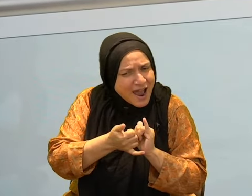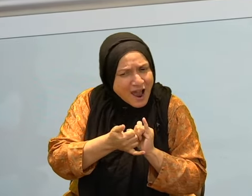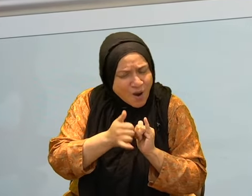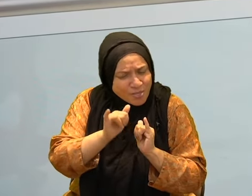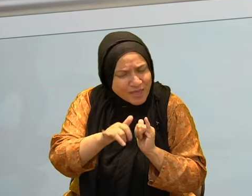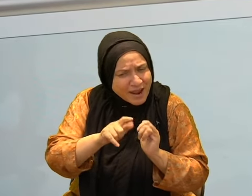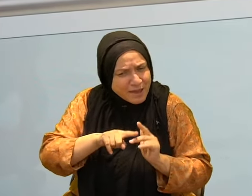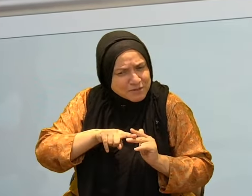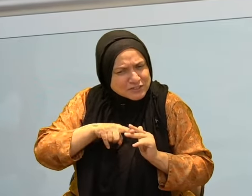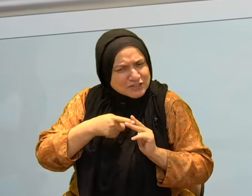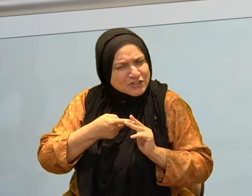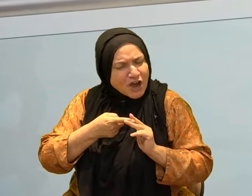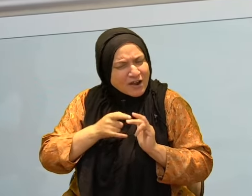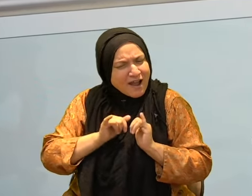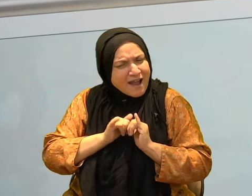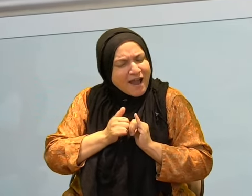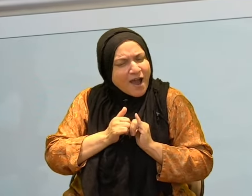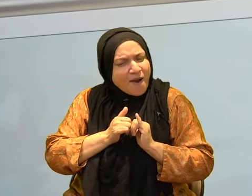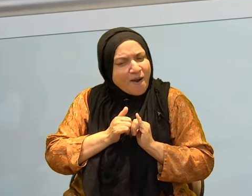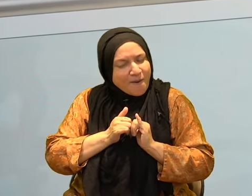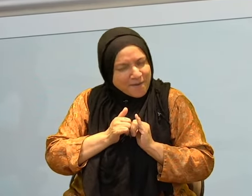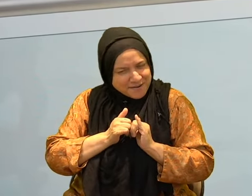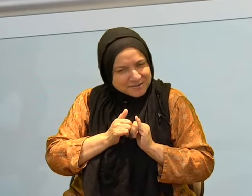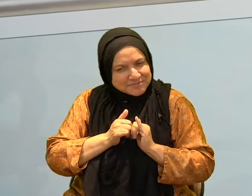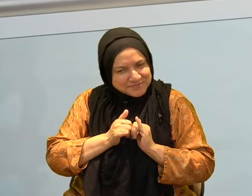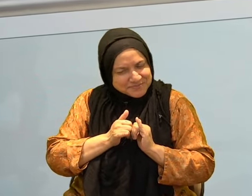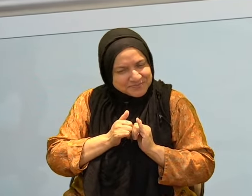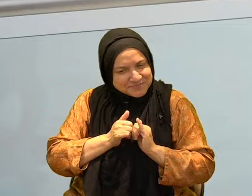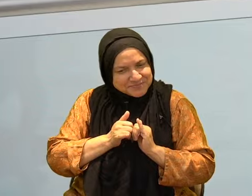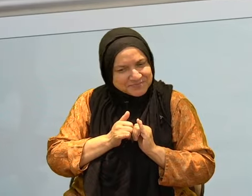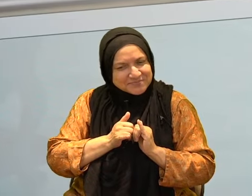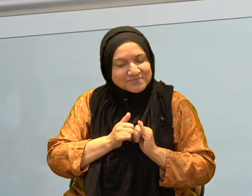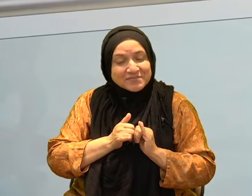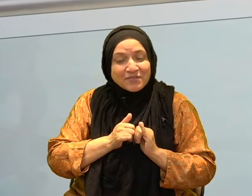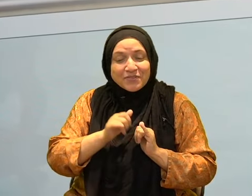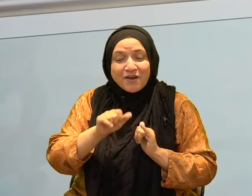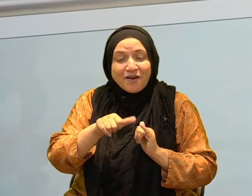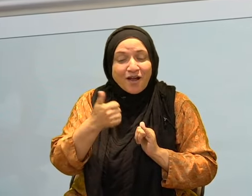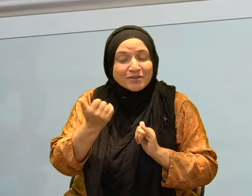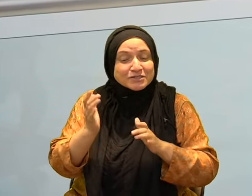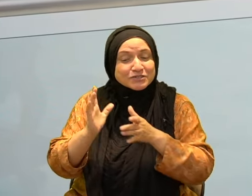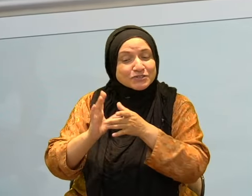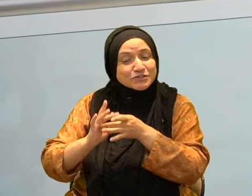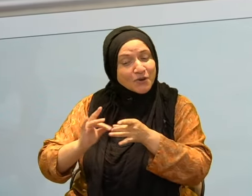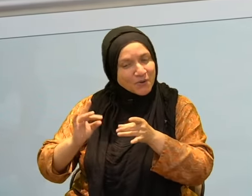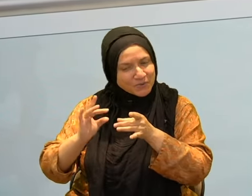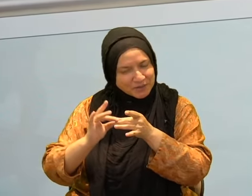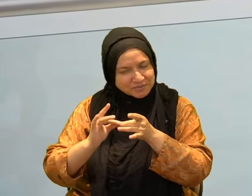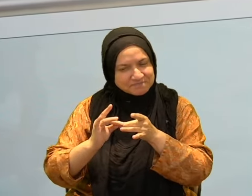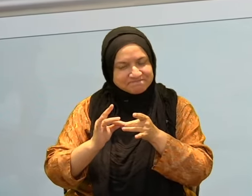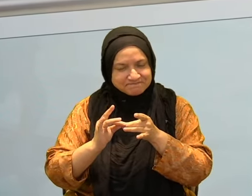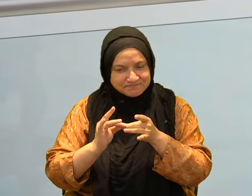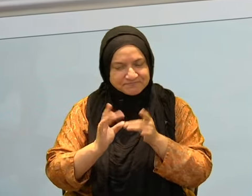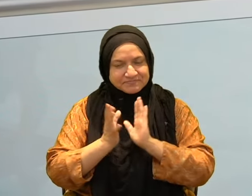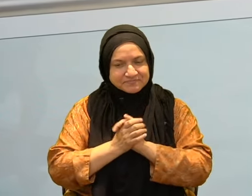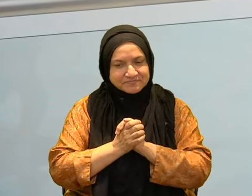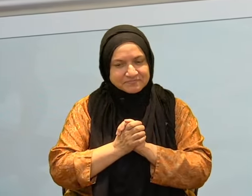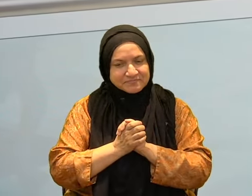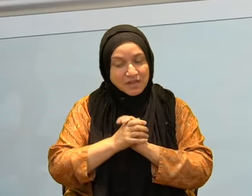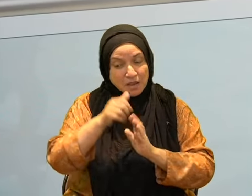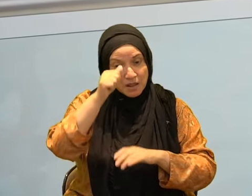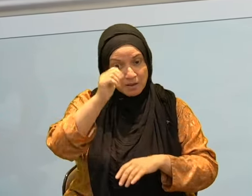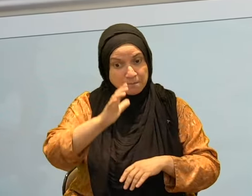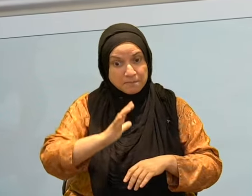tradition. It's not a hadith, but the famous narration of Barsisa, the man who ended up, you know, going from a priest or a